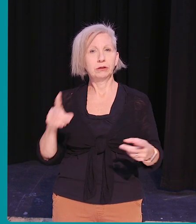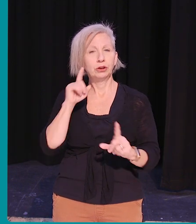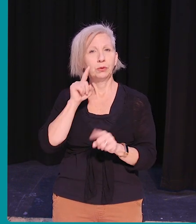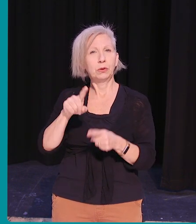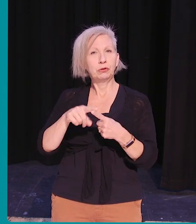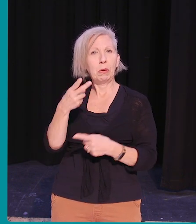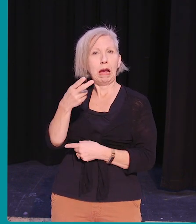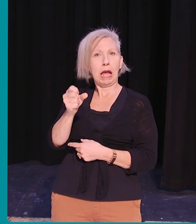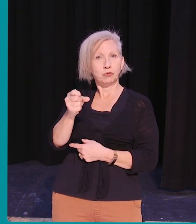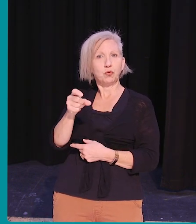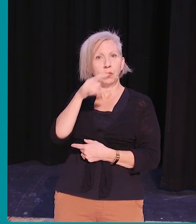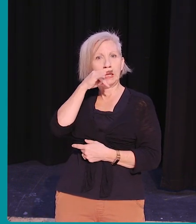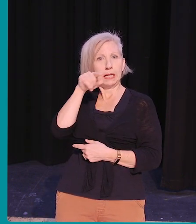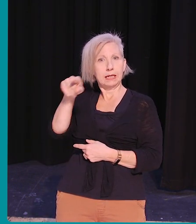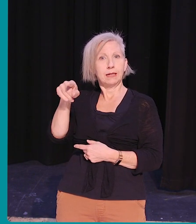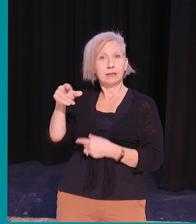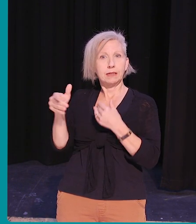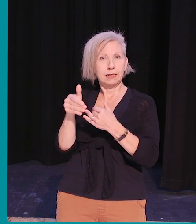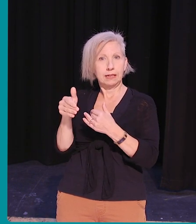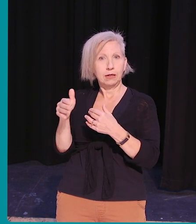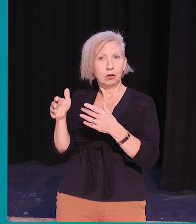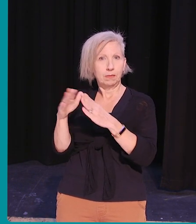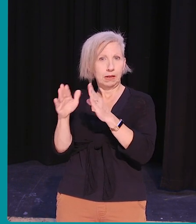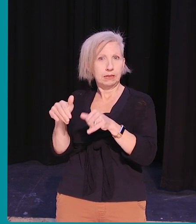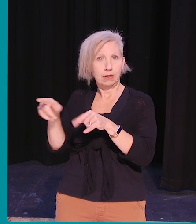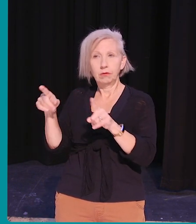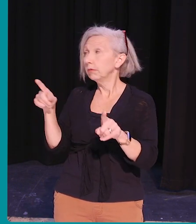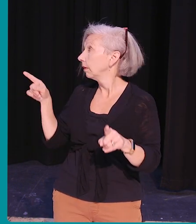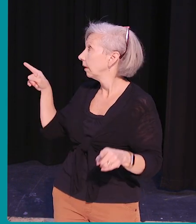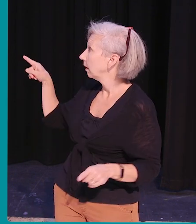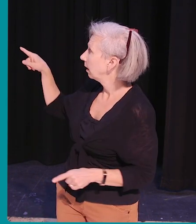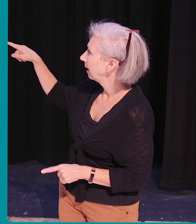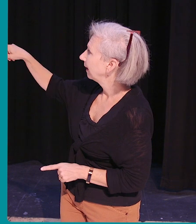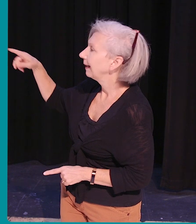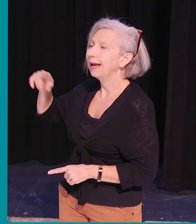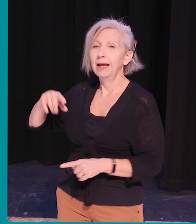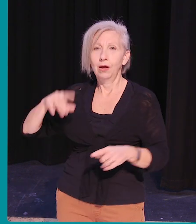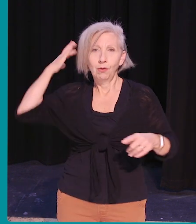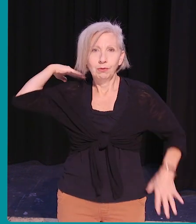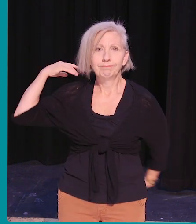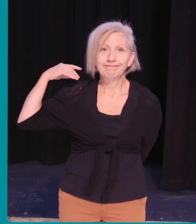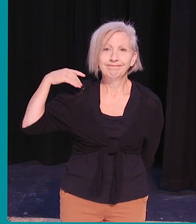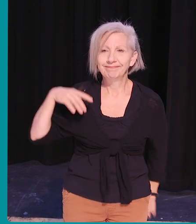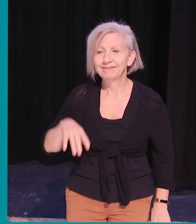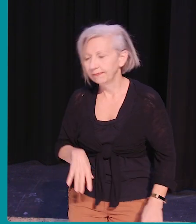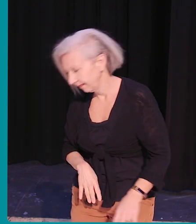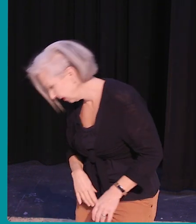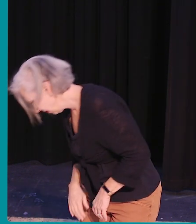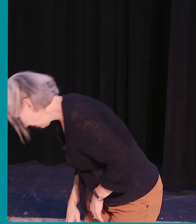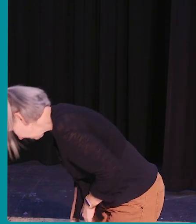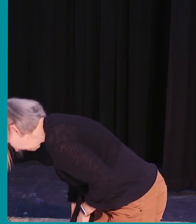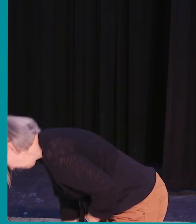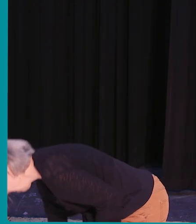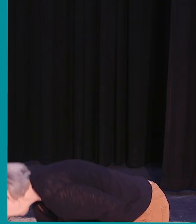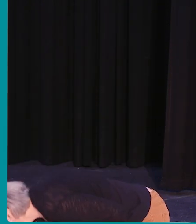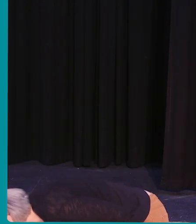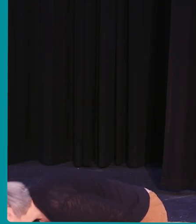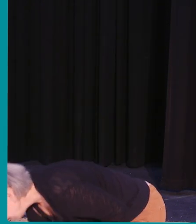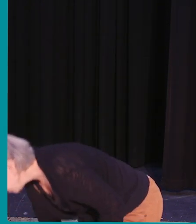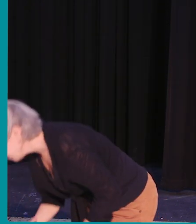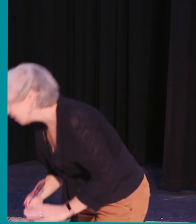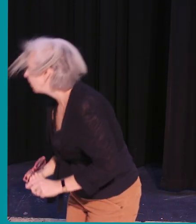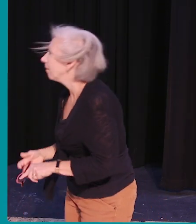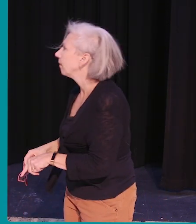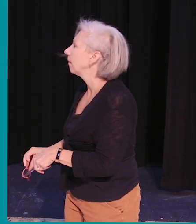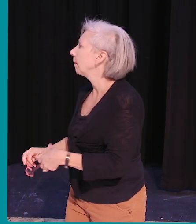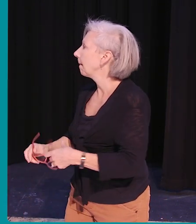a nearby town, and this is the device they came up with. Now it's upside down. The handle's actually pointing up. What you see on the ends are lasers, right?